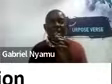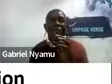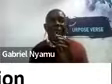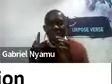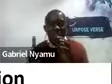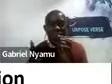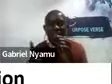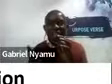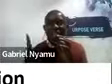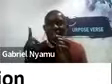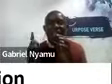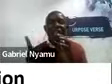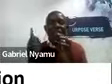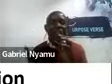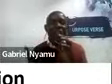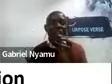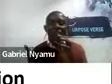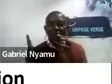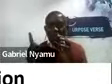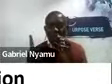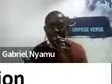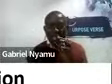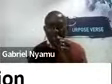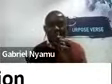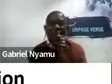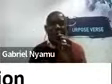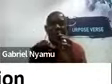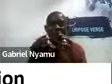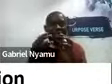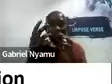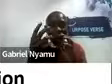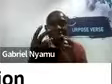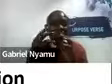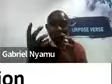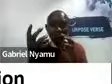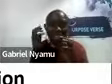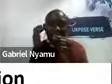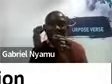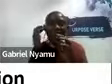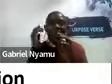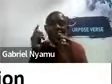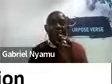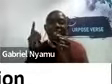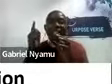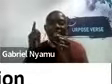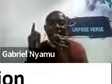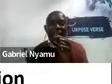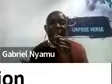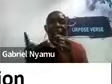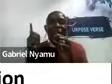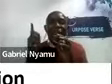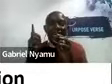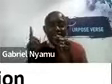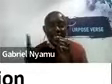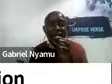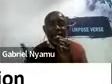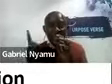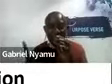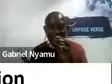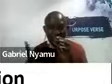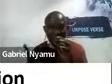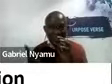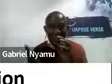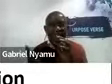but be very cautious. Not every affirmation is objective. People may see what they want to see. Don't rely with the